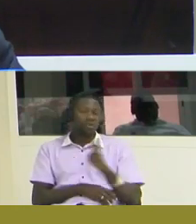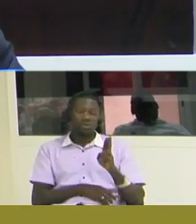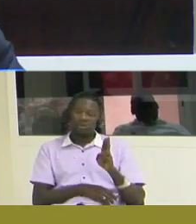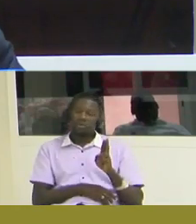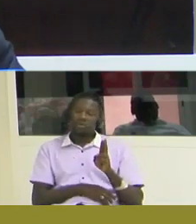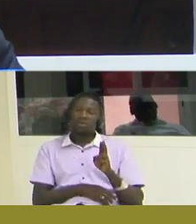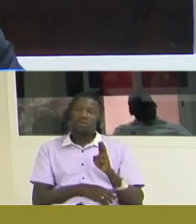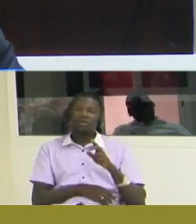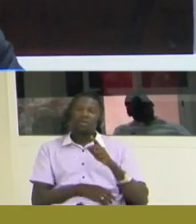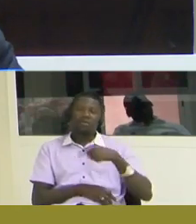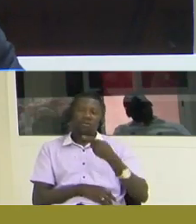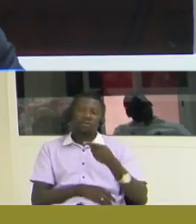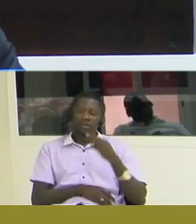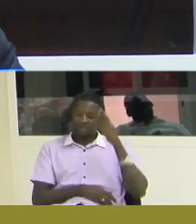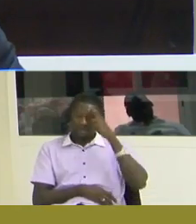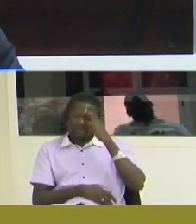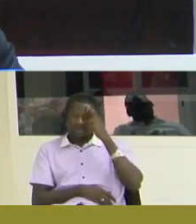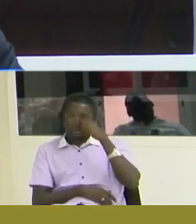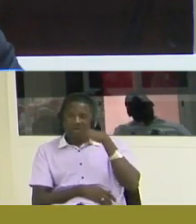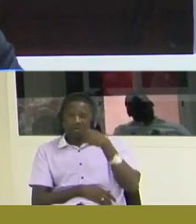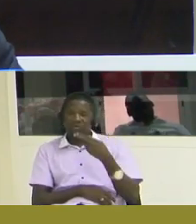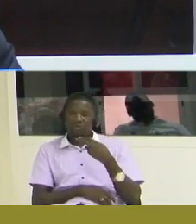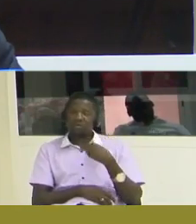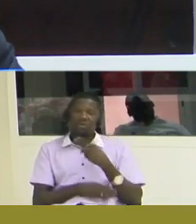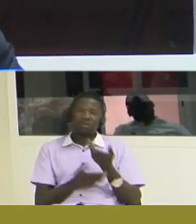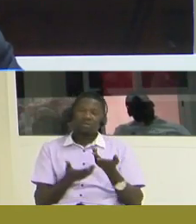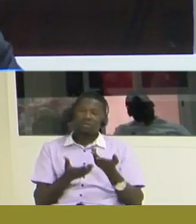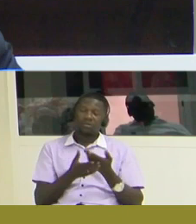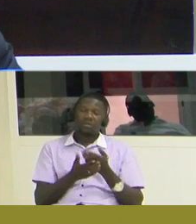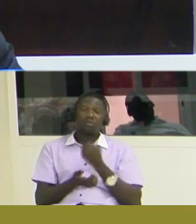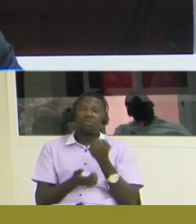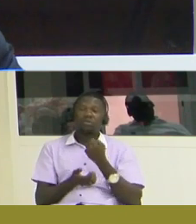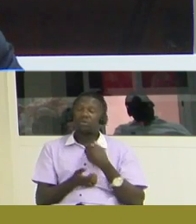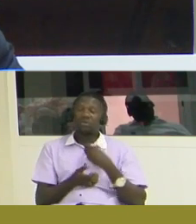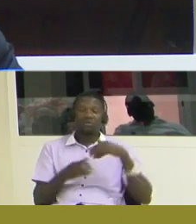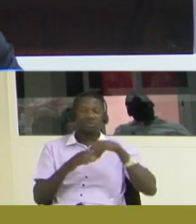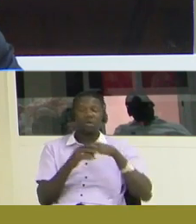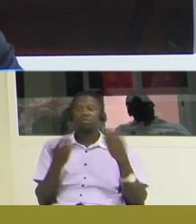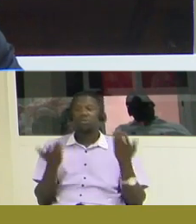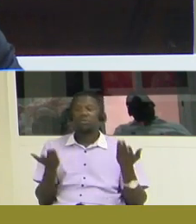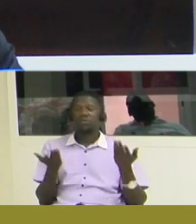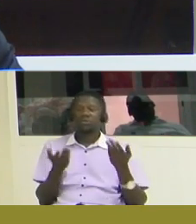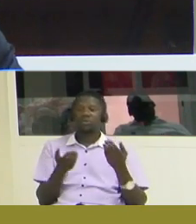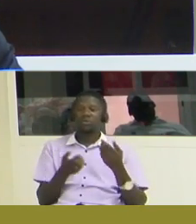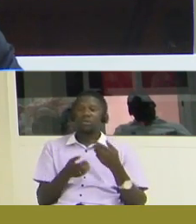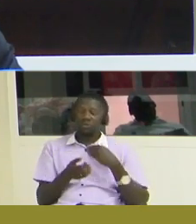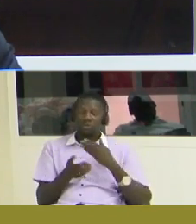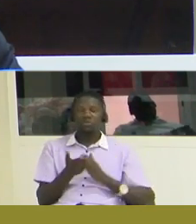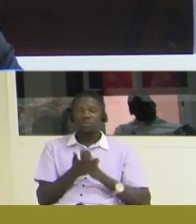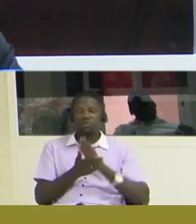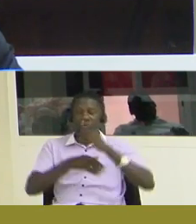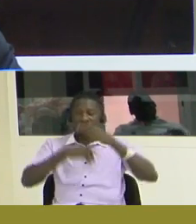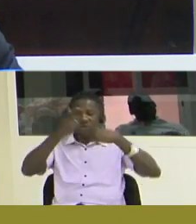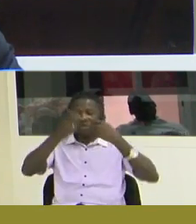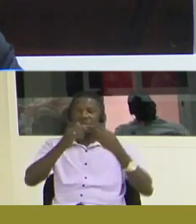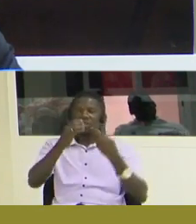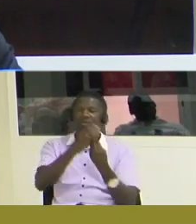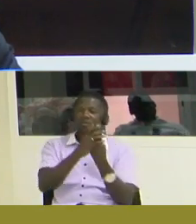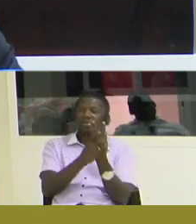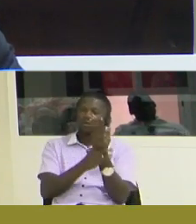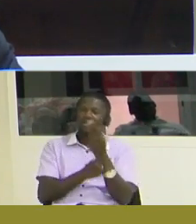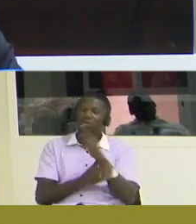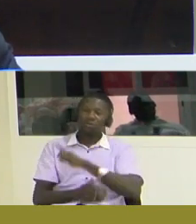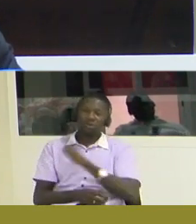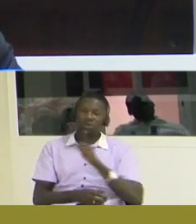the reason of amassing wealth because I didn't amass wealth it was to continue the development that we had started